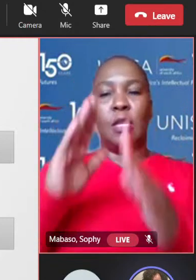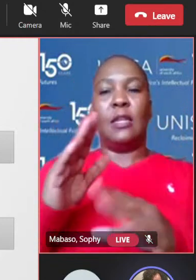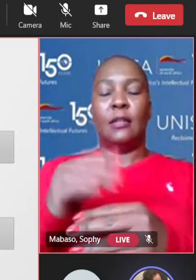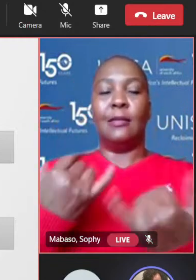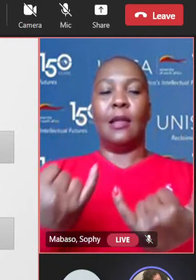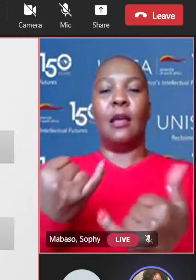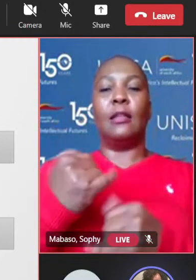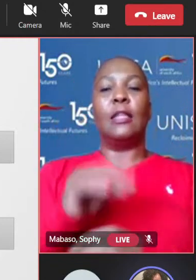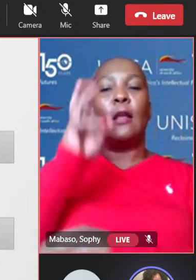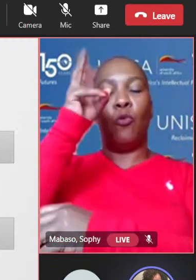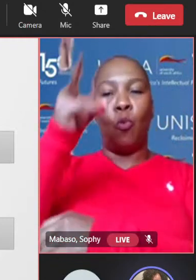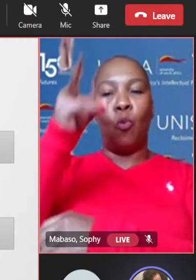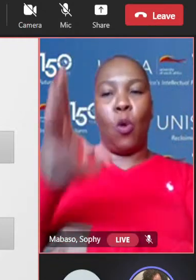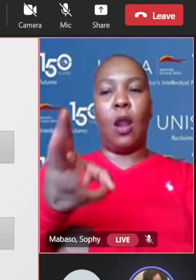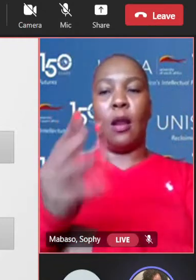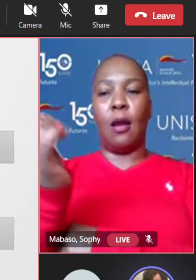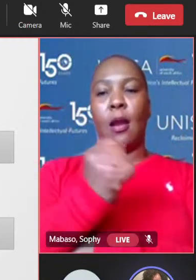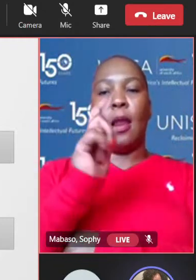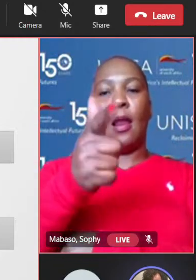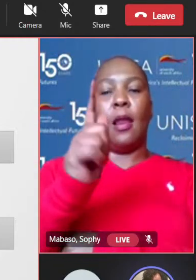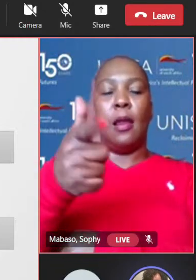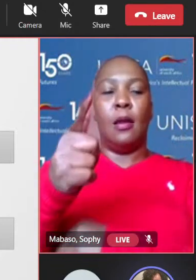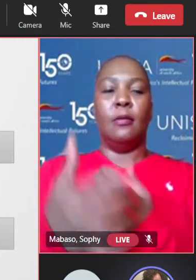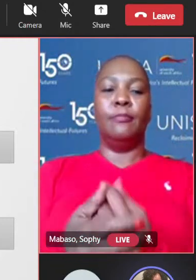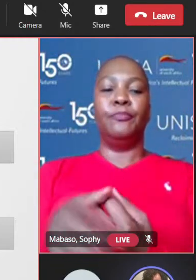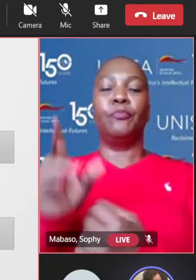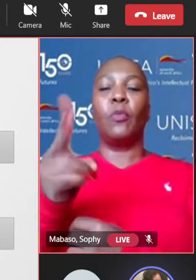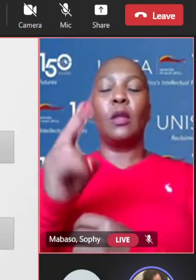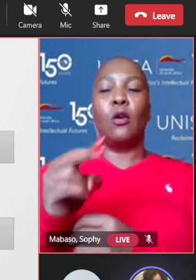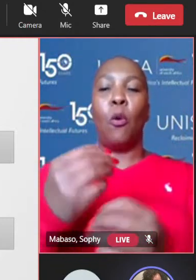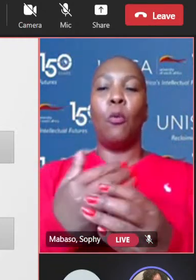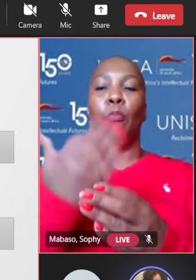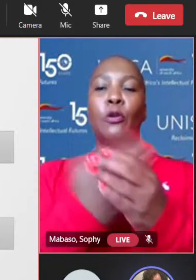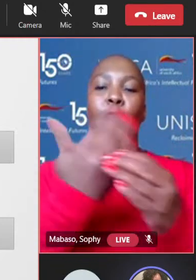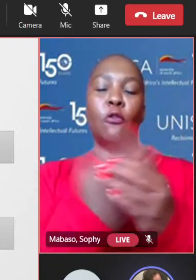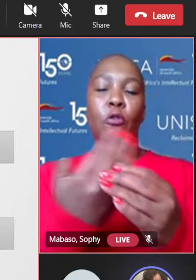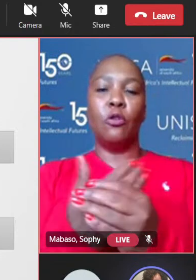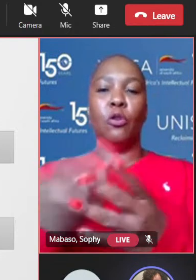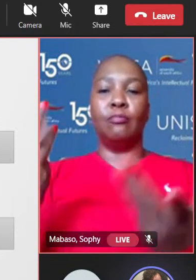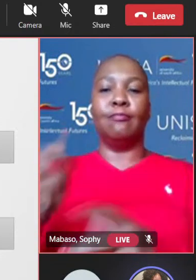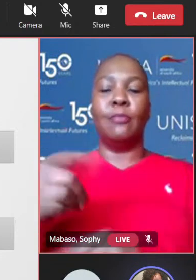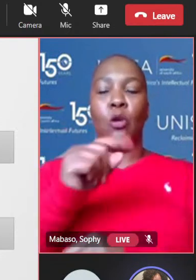at a later stage. And then you also have your portfolios. These portfolios,